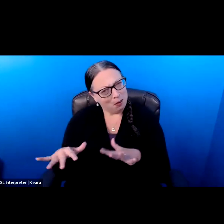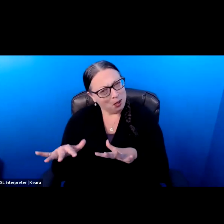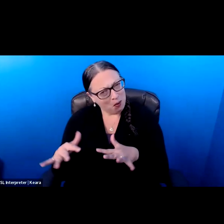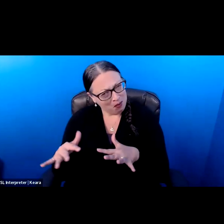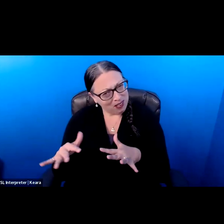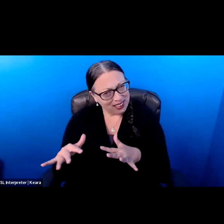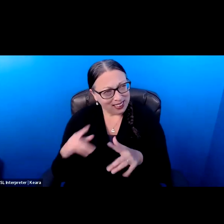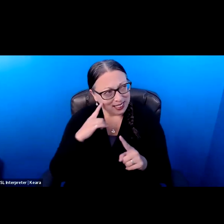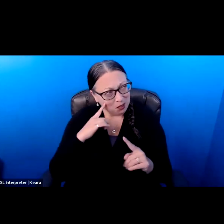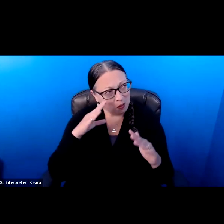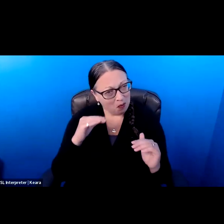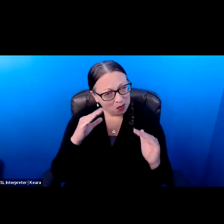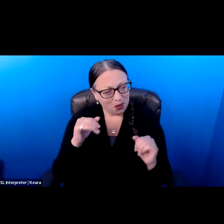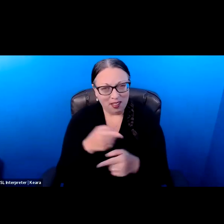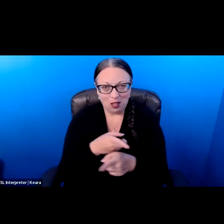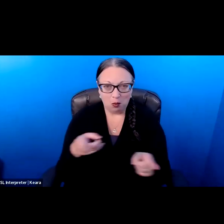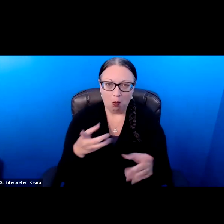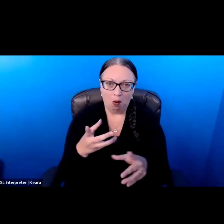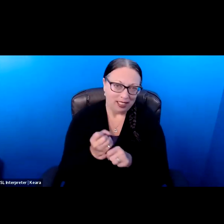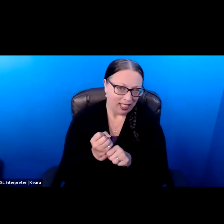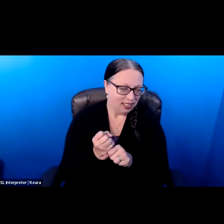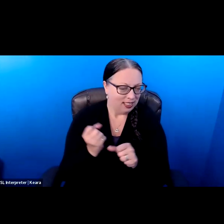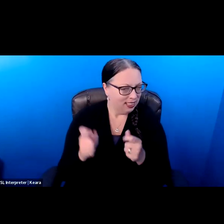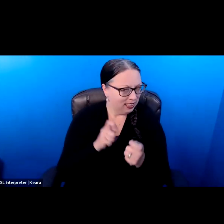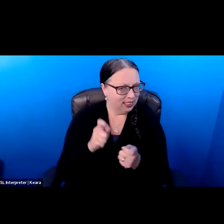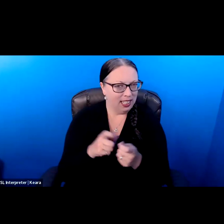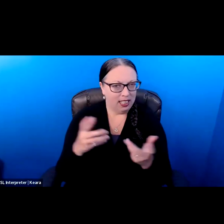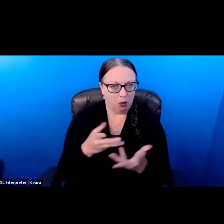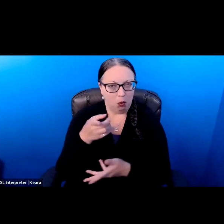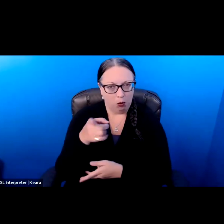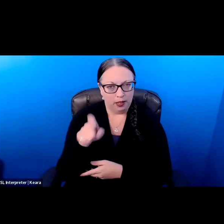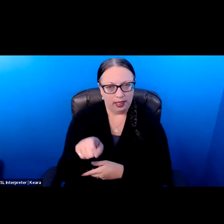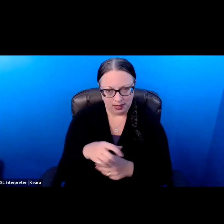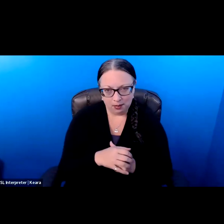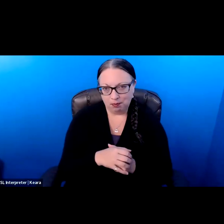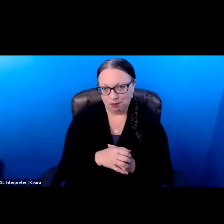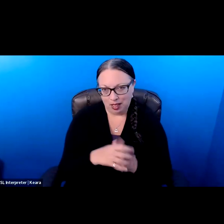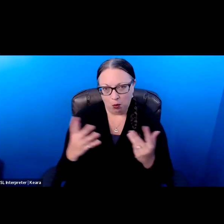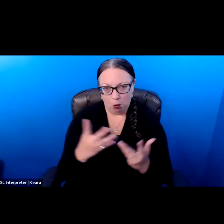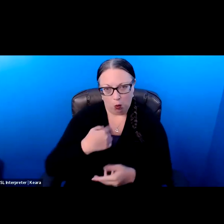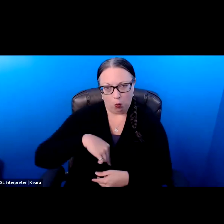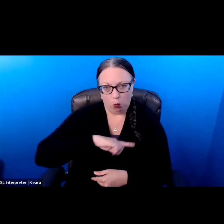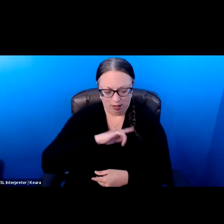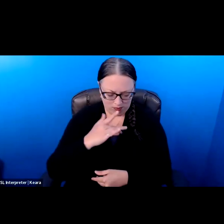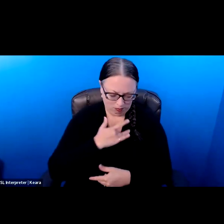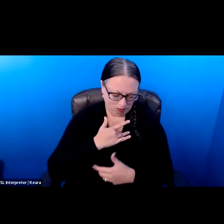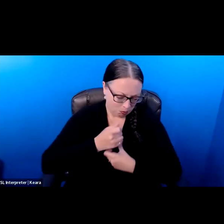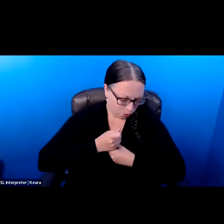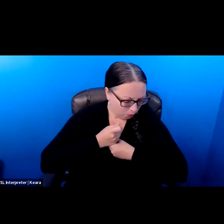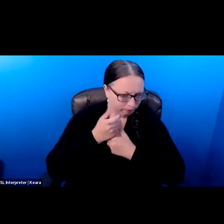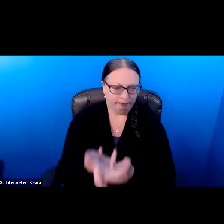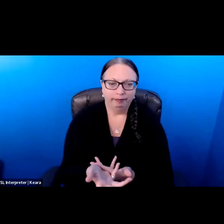bit, in the hopes that you all get out of it what we have truly poured our hearts into to bring to you.